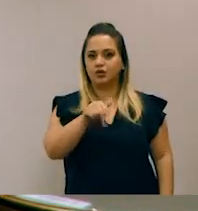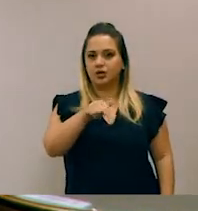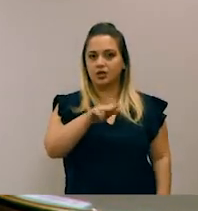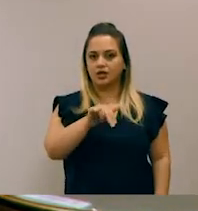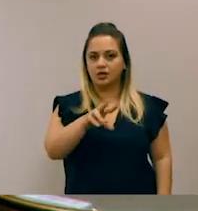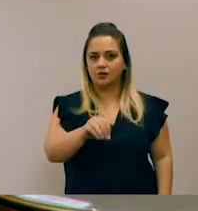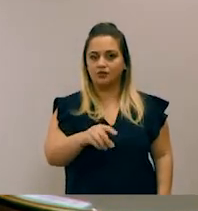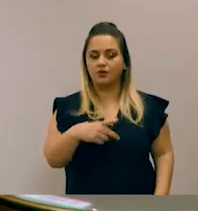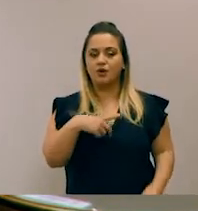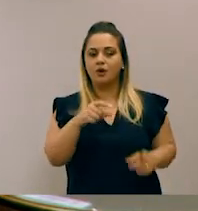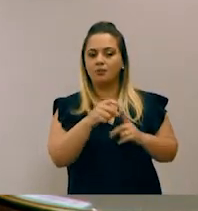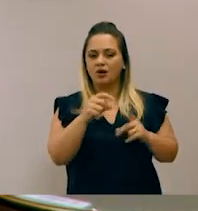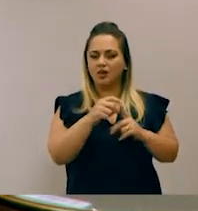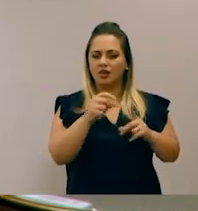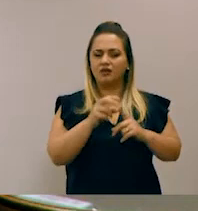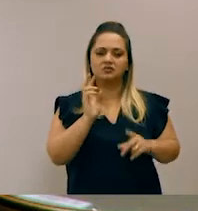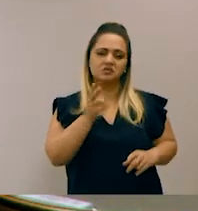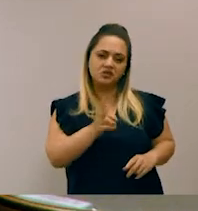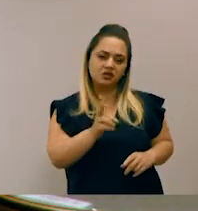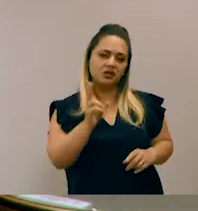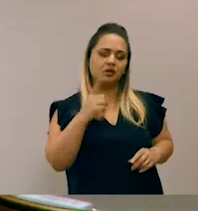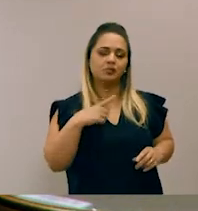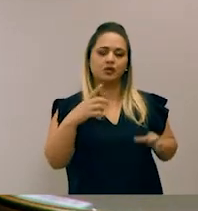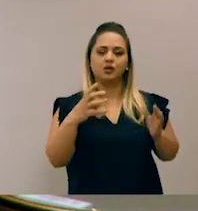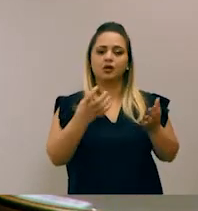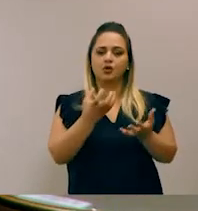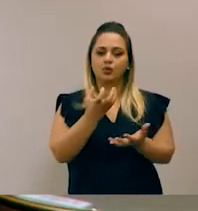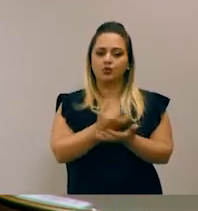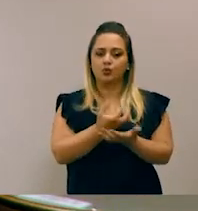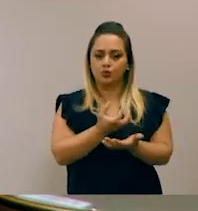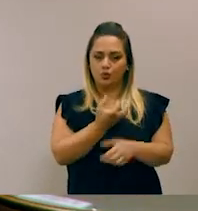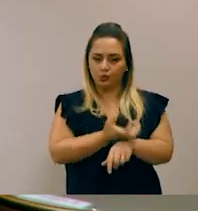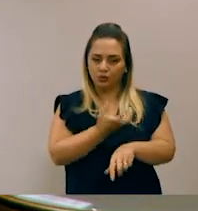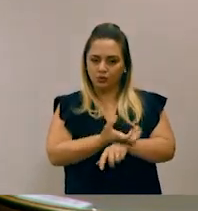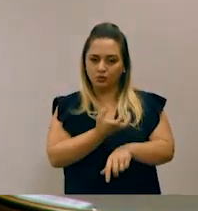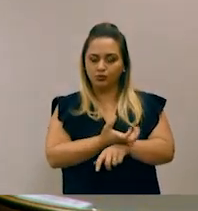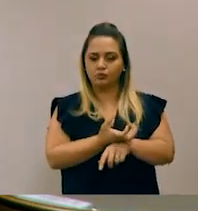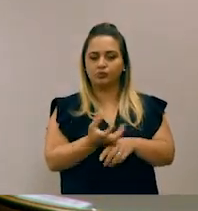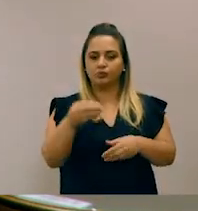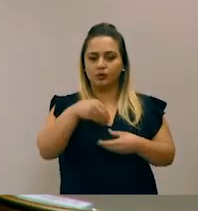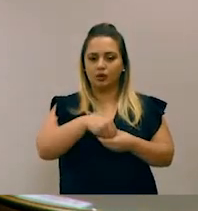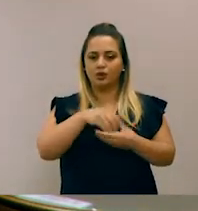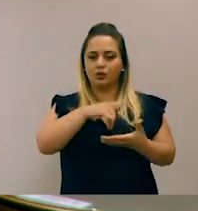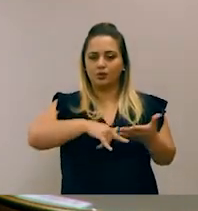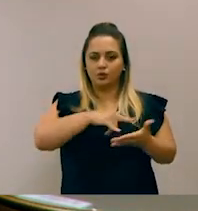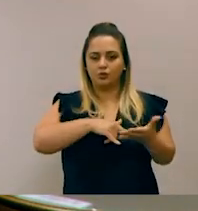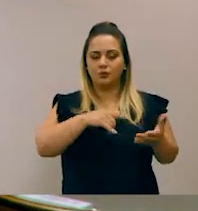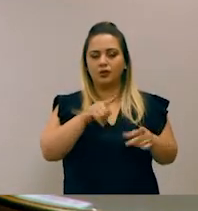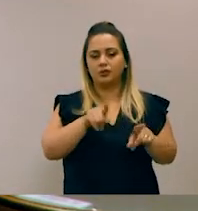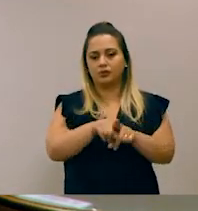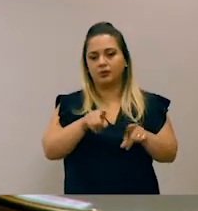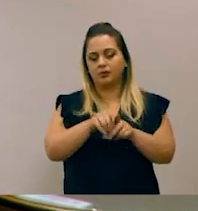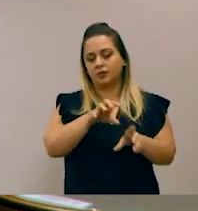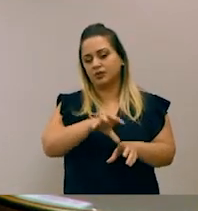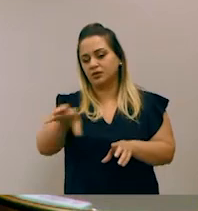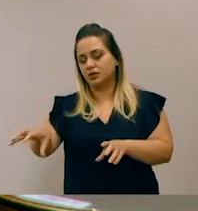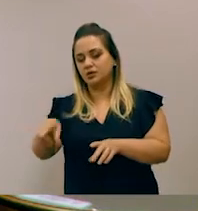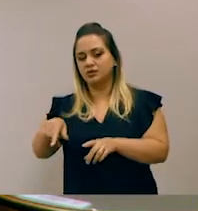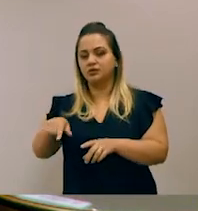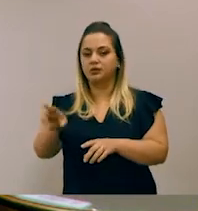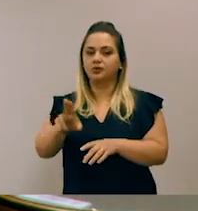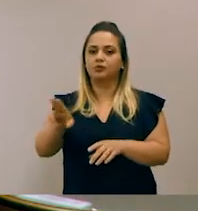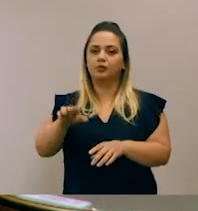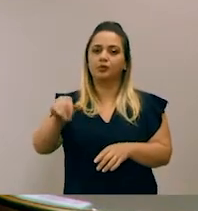is the set of frequent words, of the content, of the document, and another one for the name